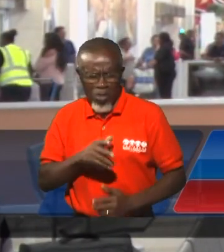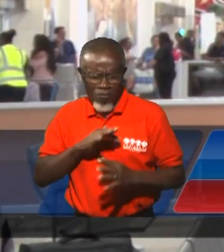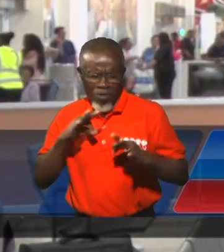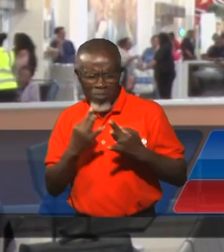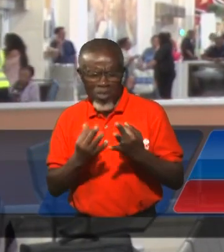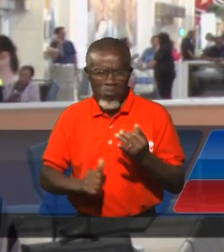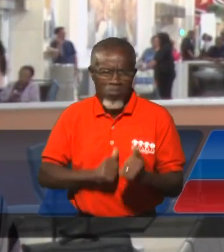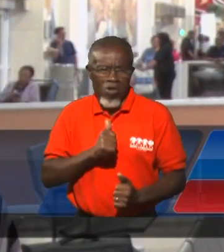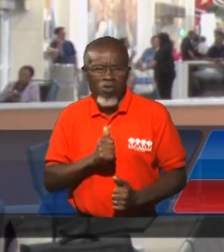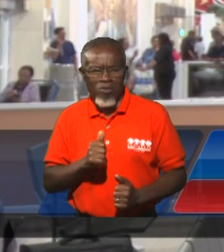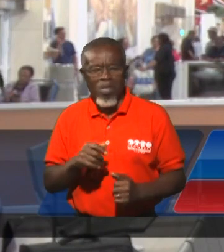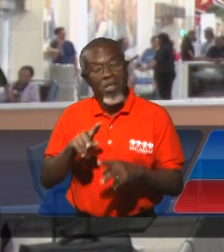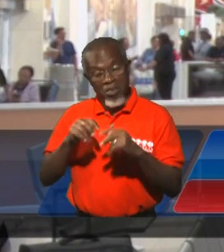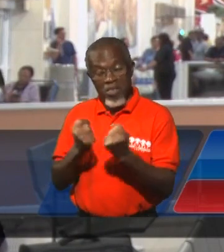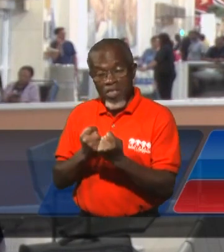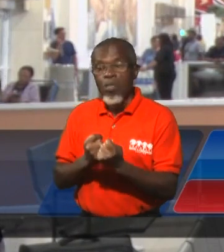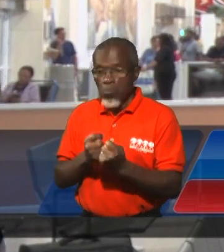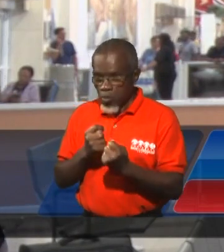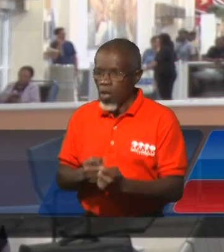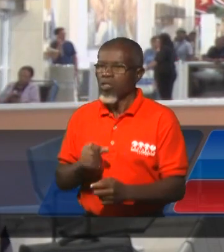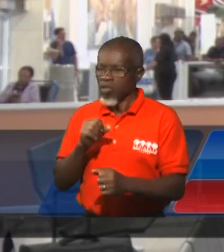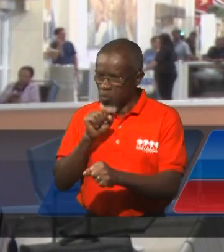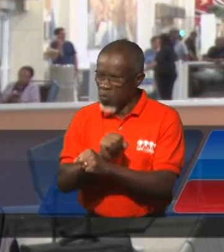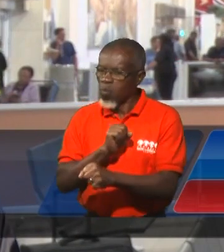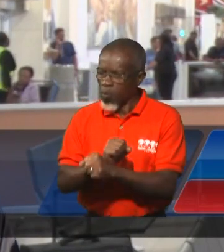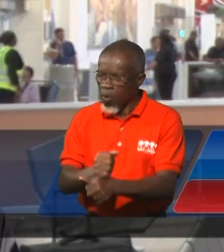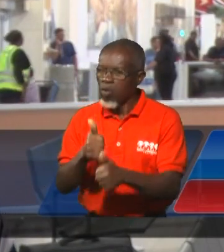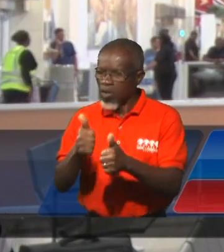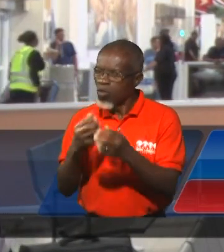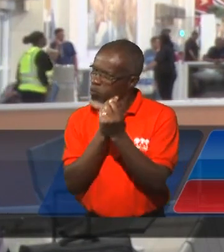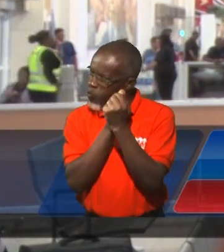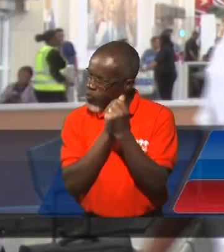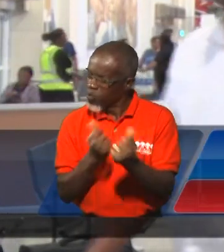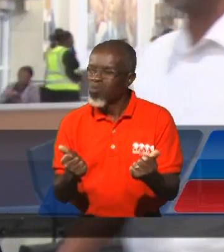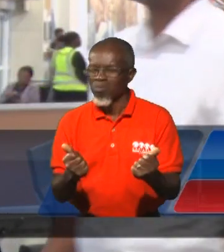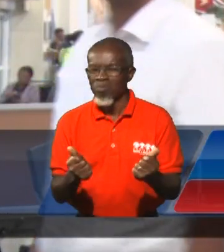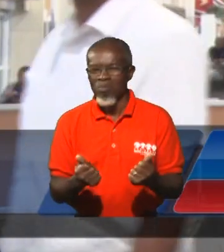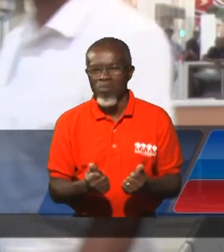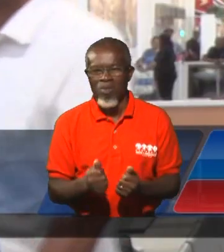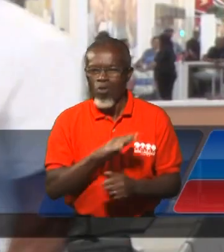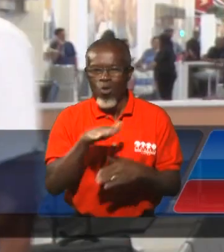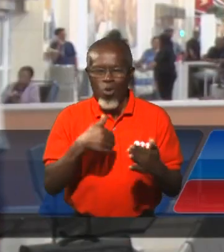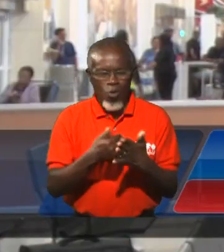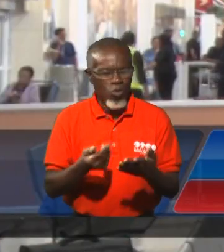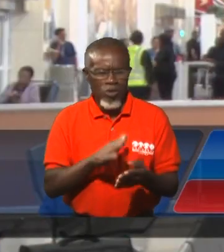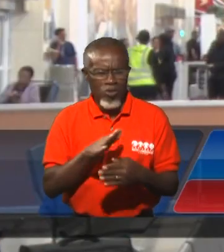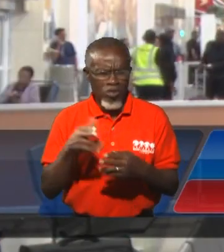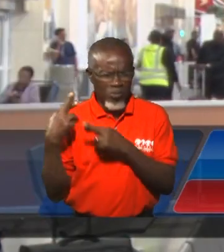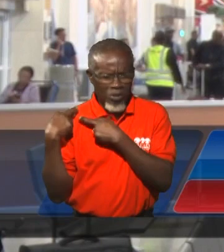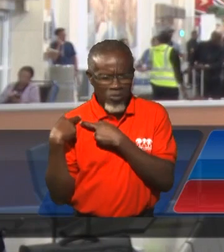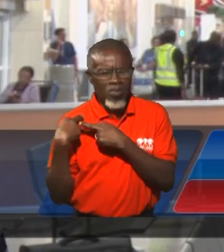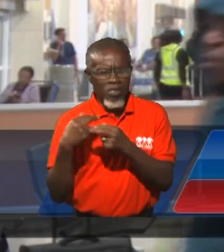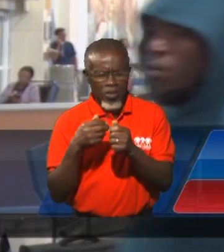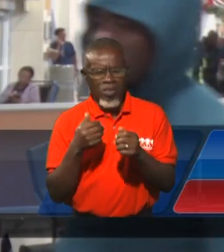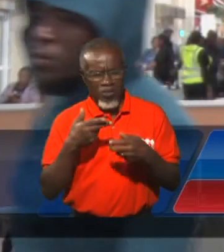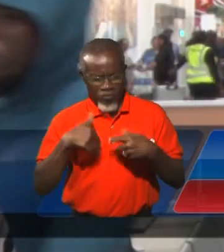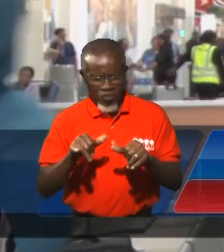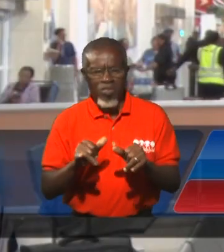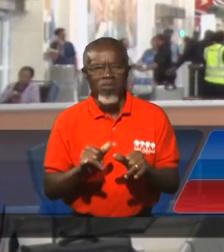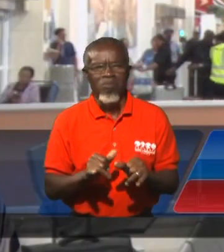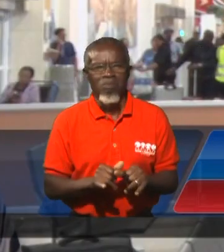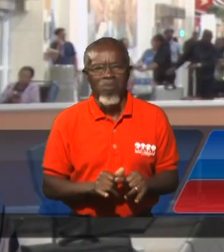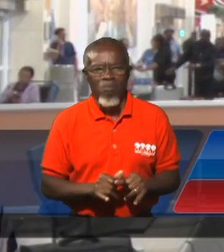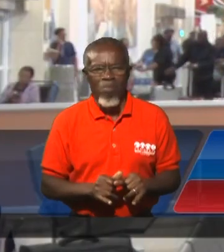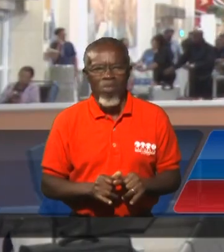know, my teammates definitely stepped up to the plate a lot. Everybody performed their role. And I think, you know, this is the best, one of the best results we could have possibly